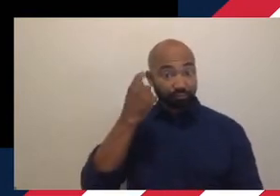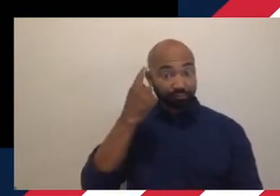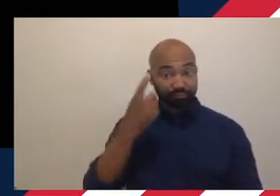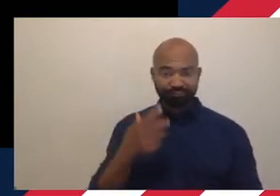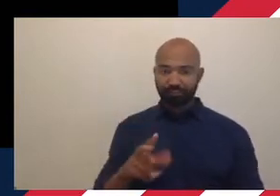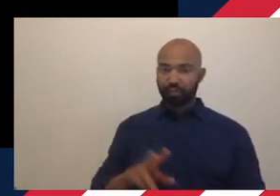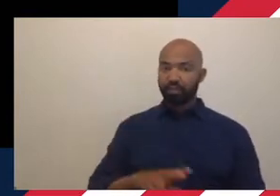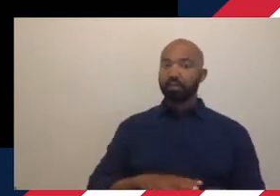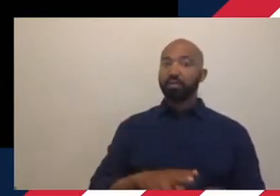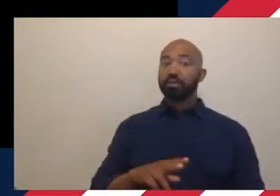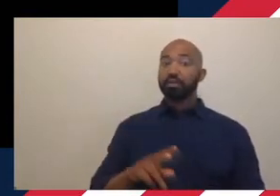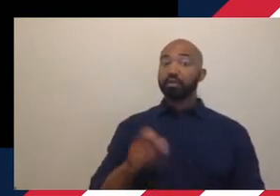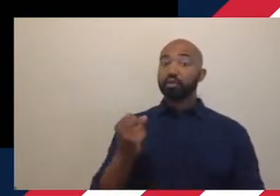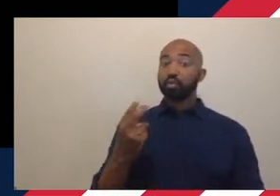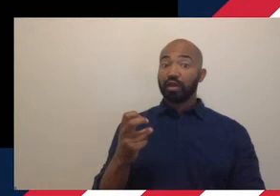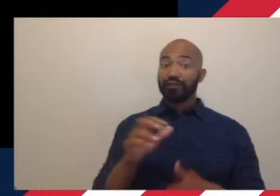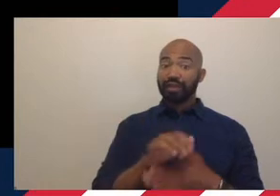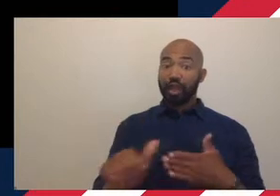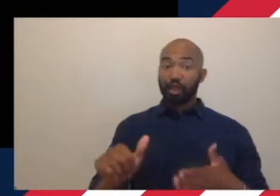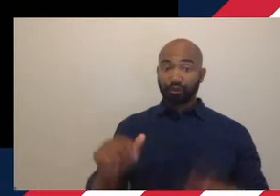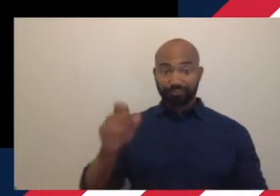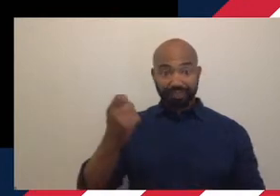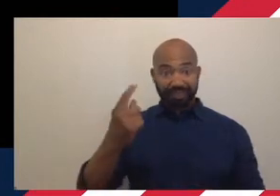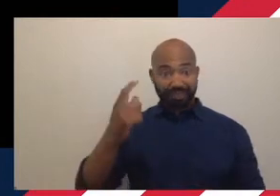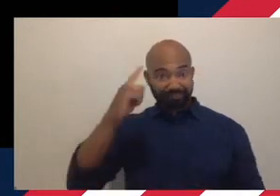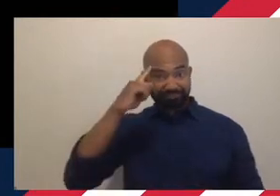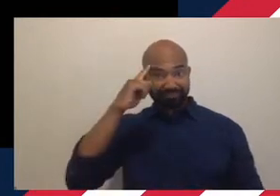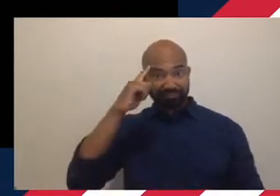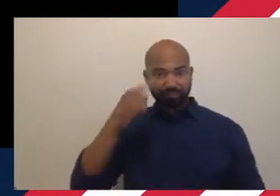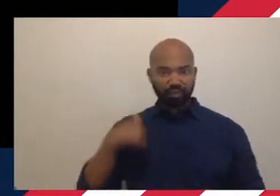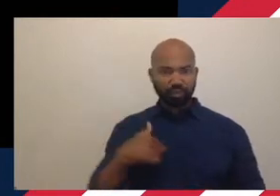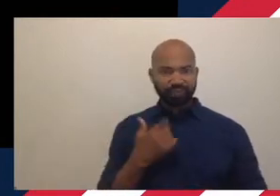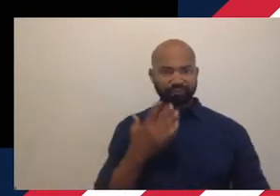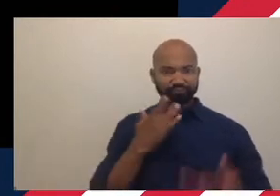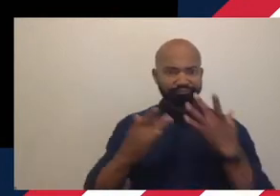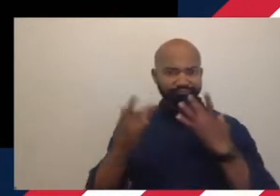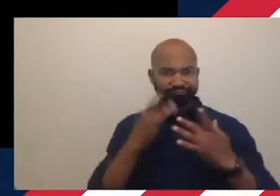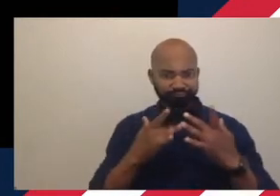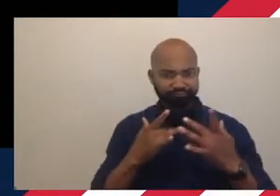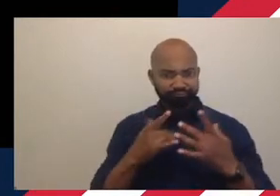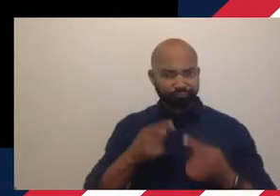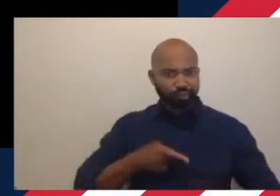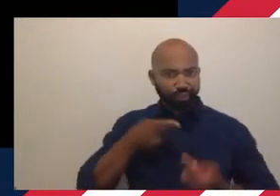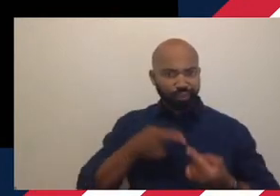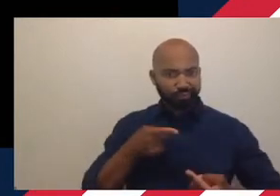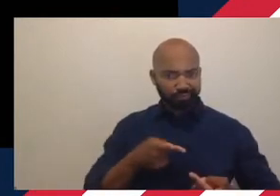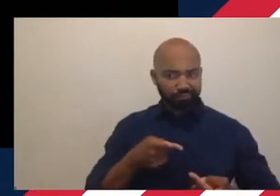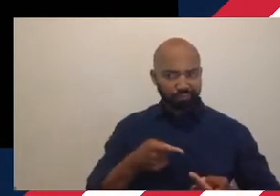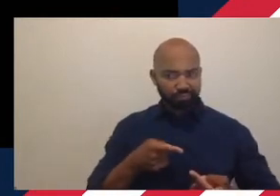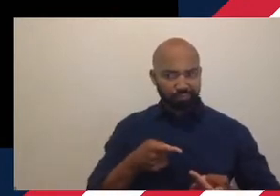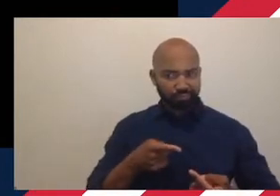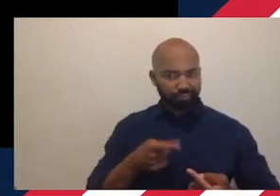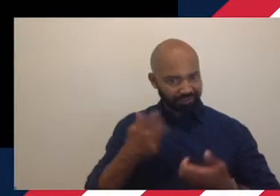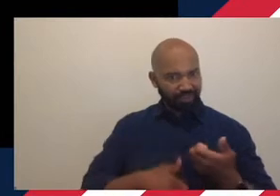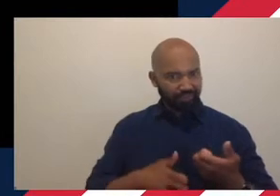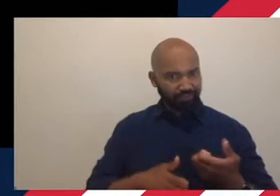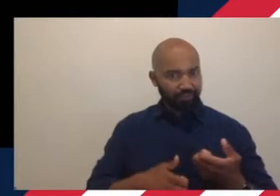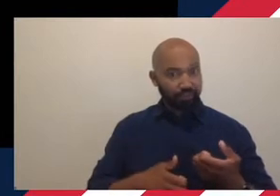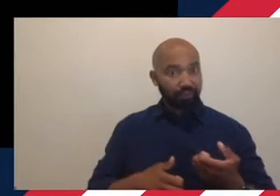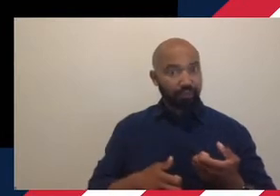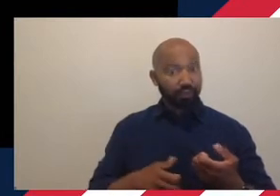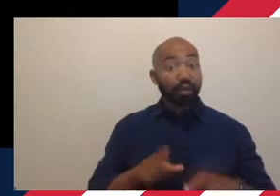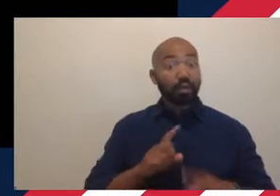$12.11, and we are already struggling, is hard to do. You make sacrifices because you like your